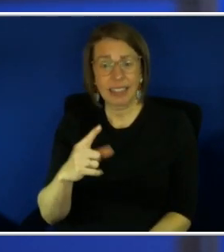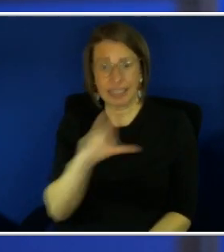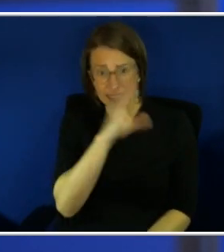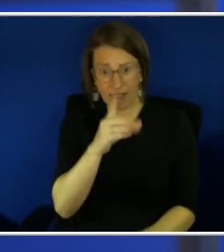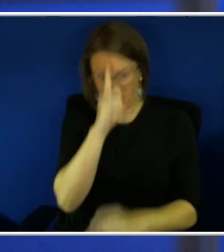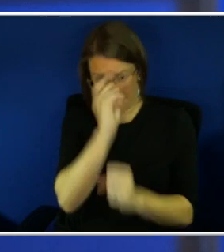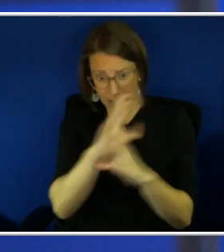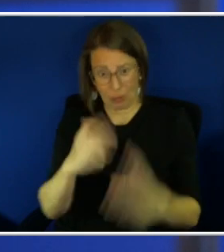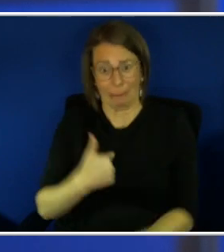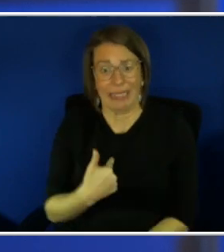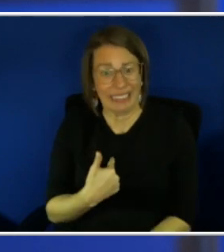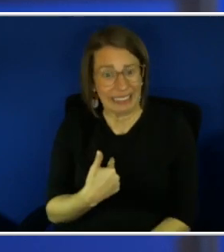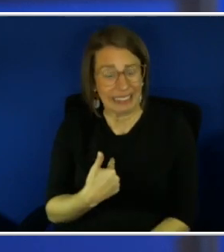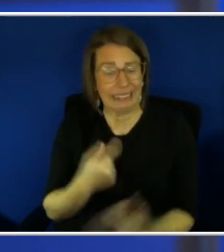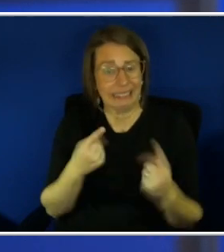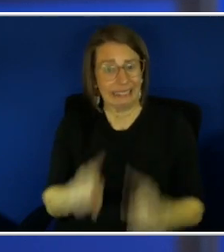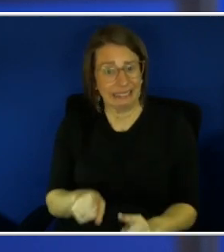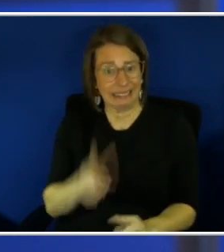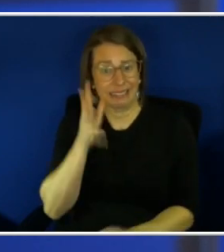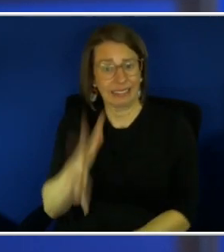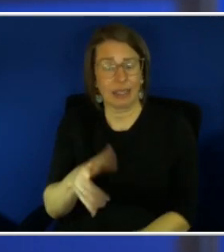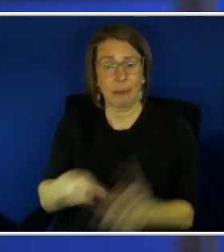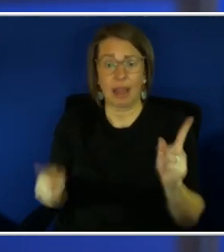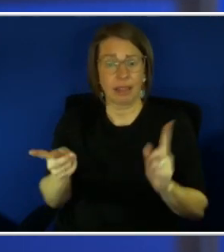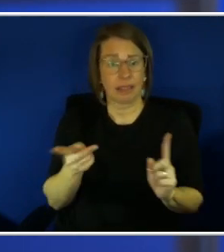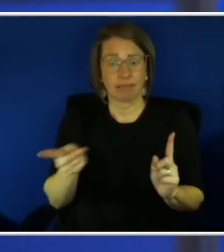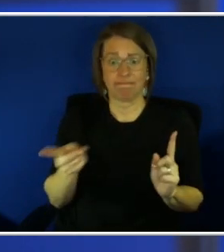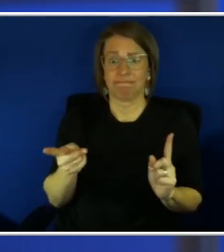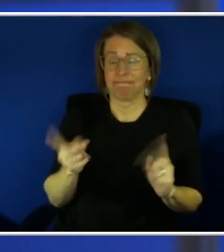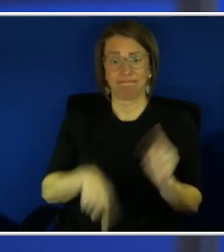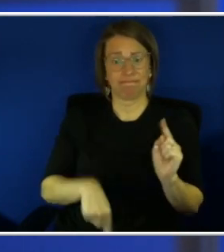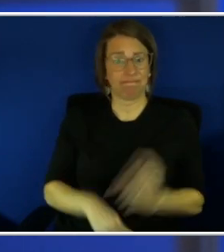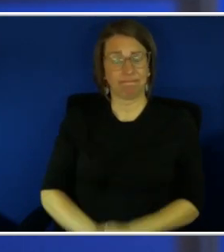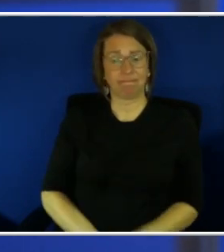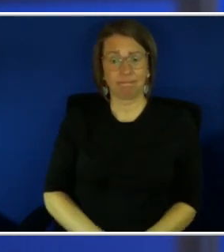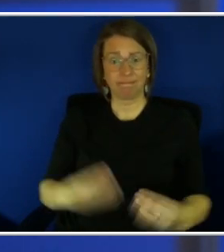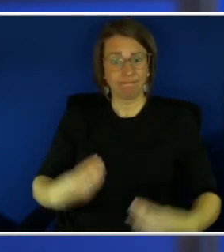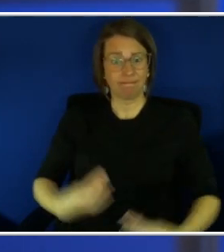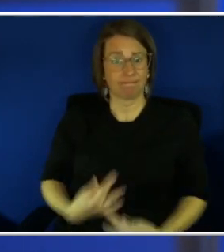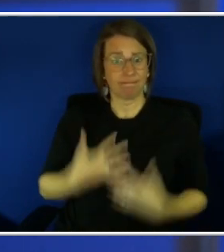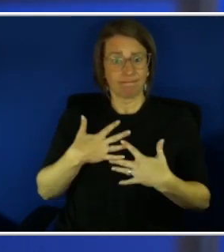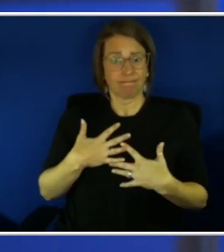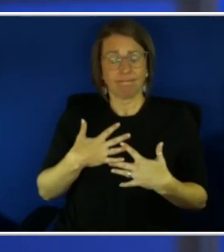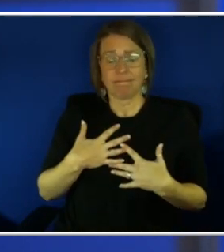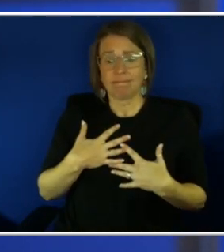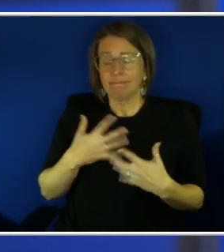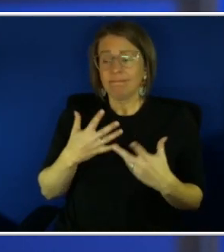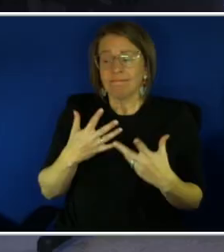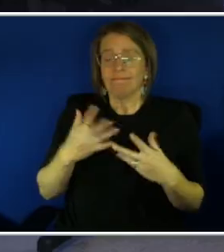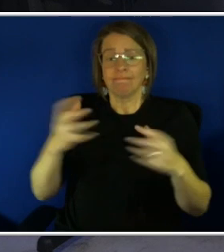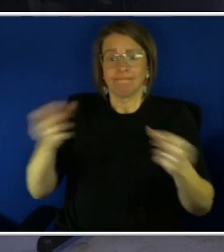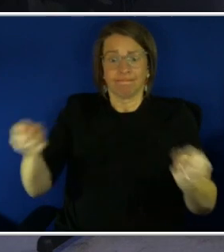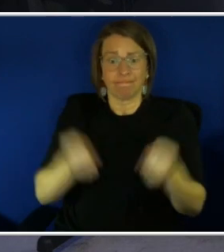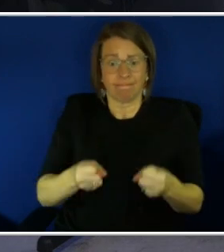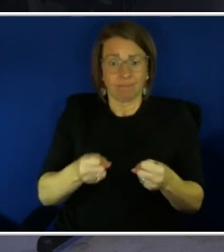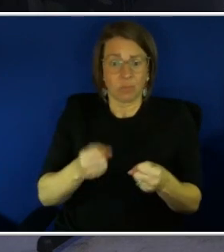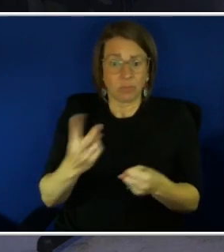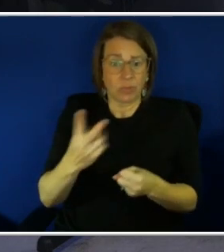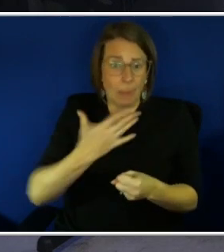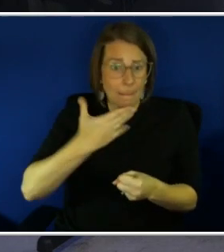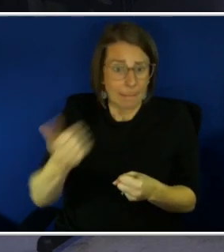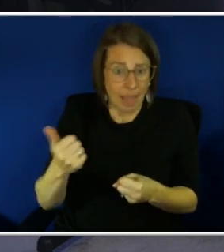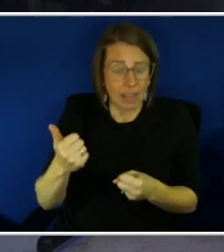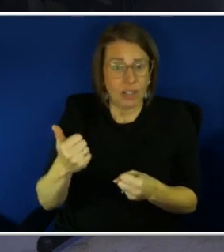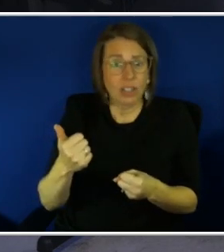Yeah. And But that boy, they everything- just couldn't have filled me with two better doctors. Yeah. And everything healed good with his